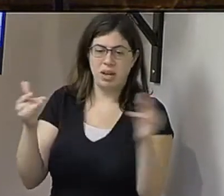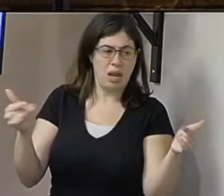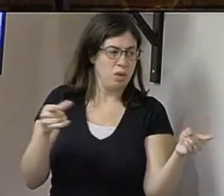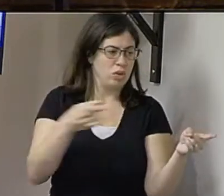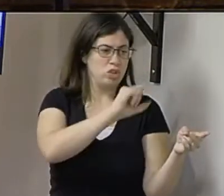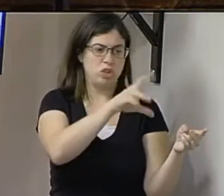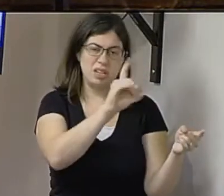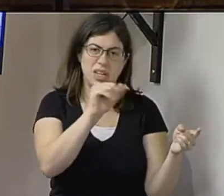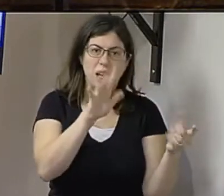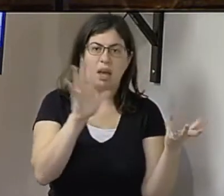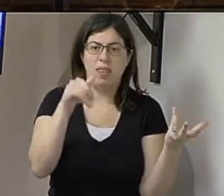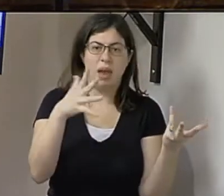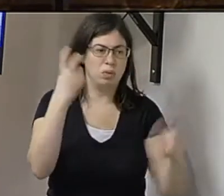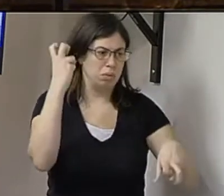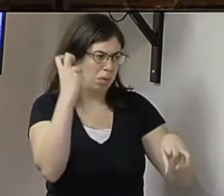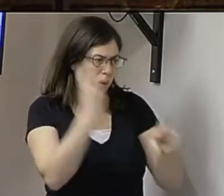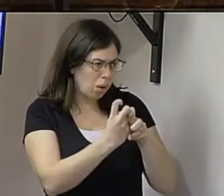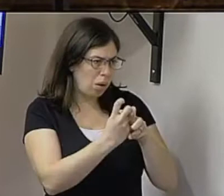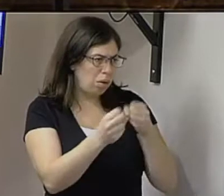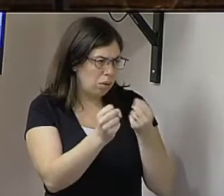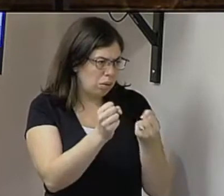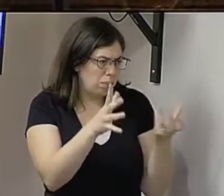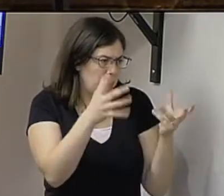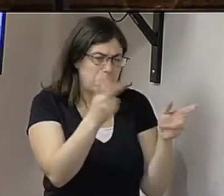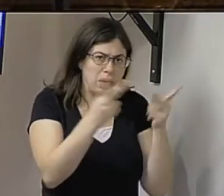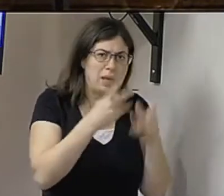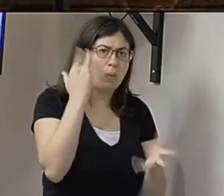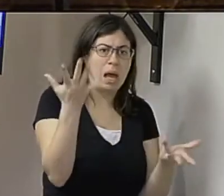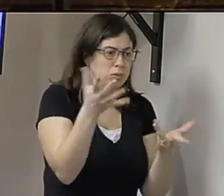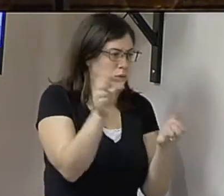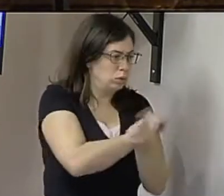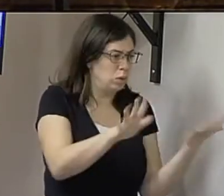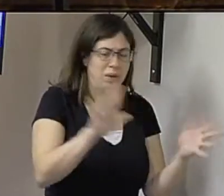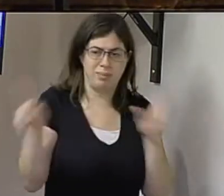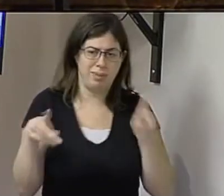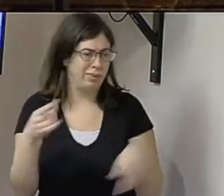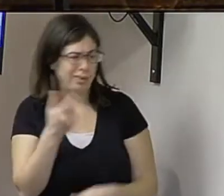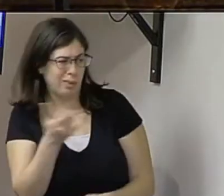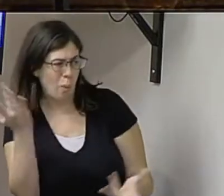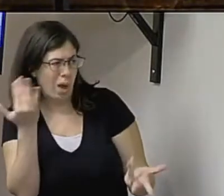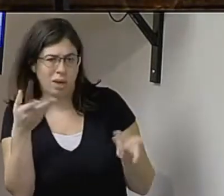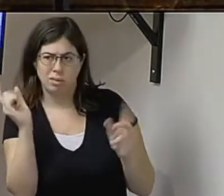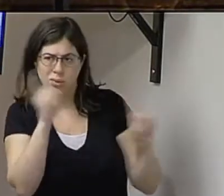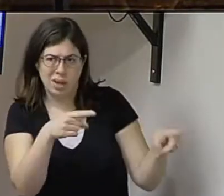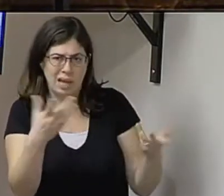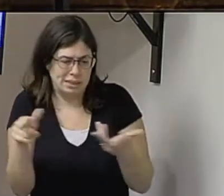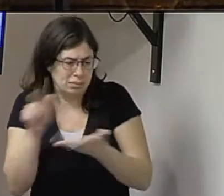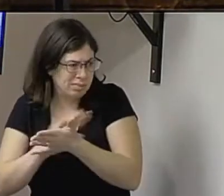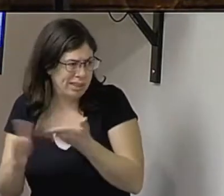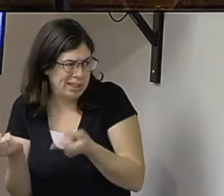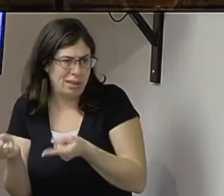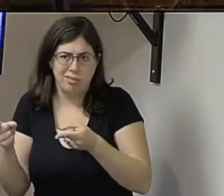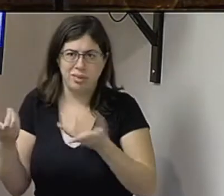this rough kind of frontier town, right? Because it had been destroyed. And a lot of people were saying, well, why go back? It's a mess. This is really nice, right? What we just read about seems